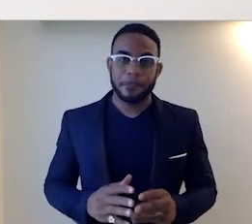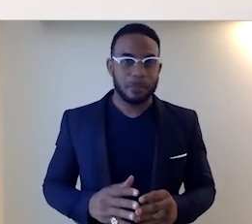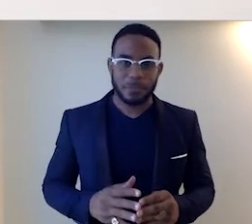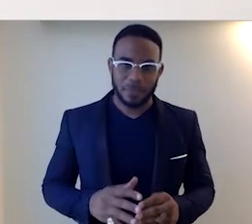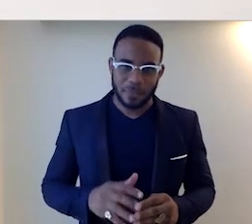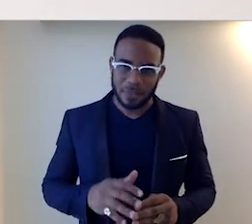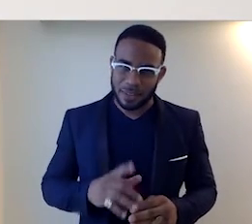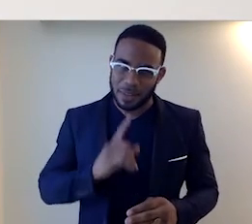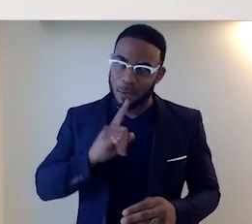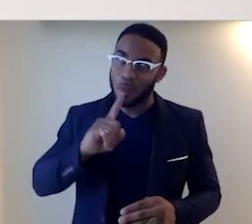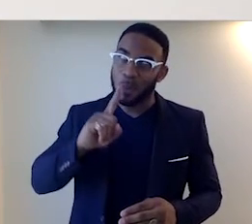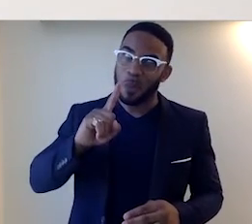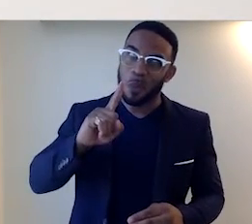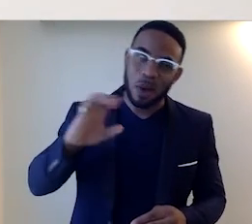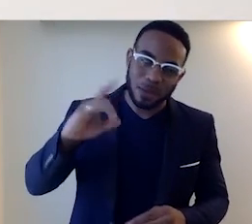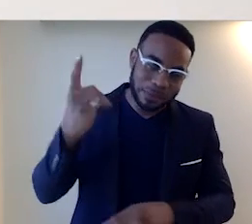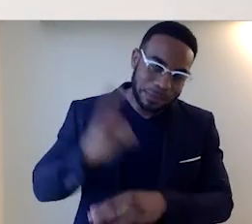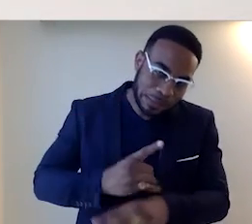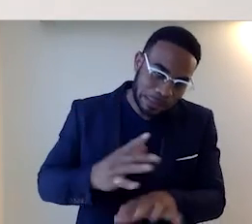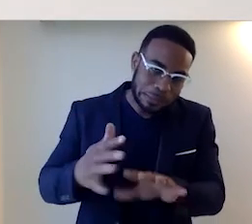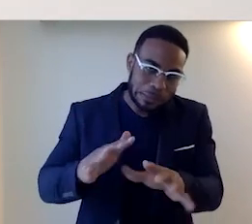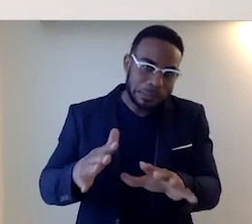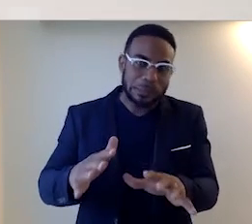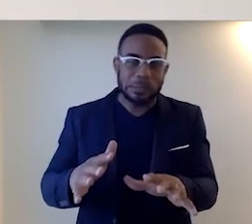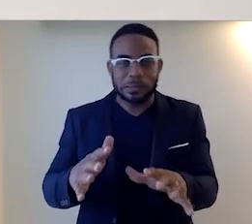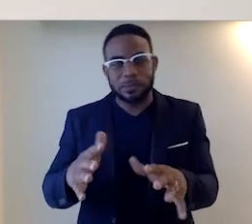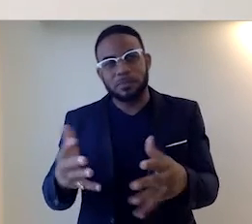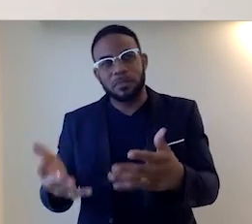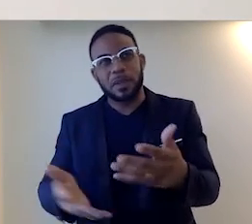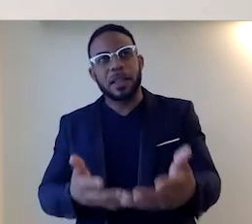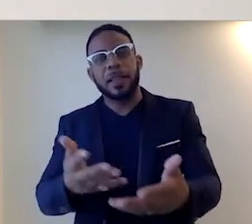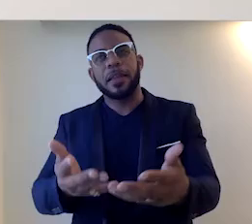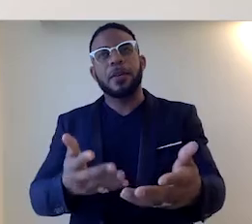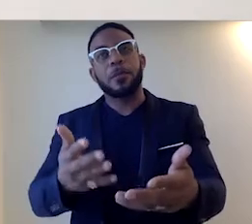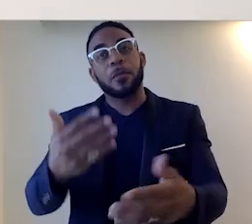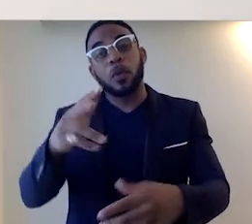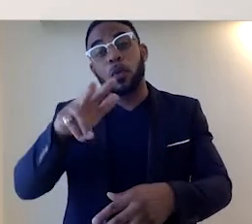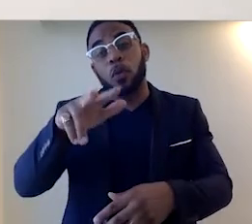But it wasn't quite 100 days. The